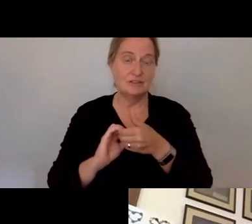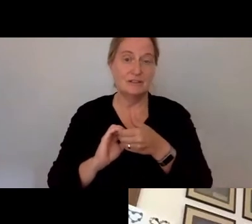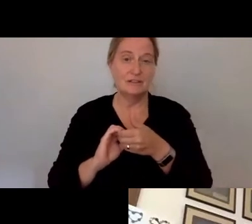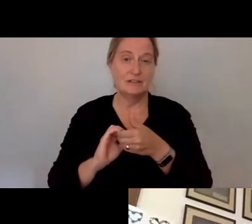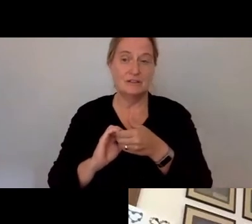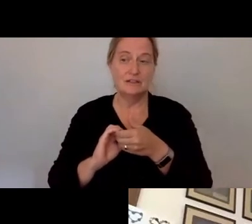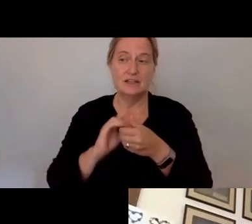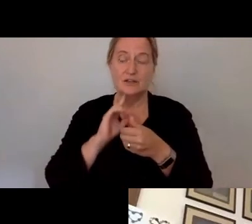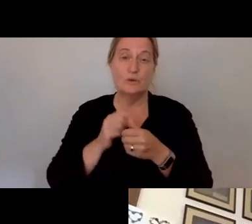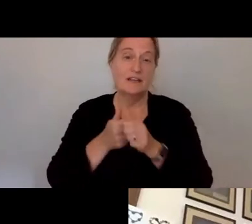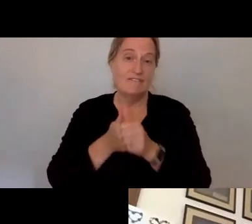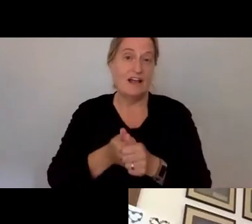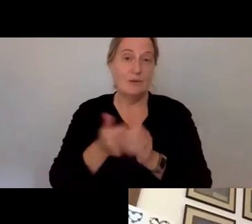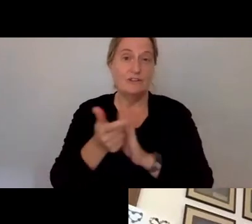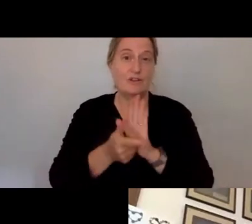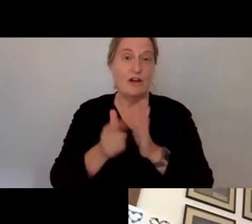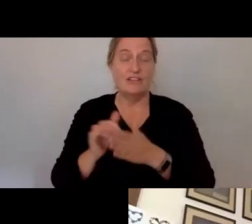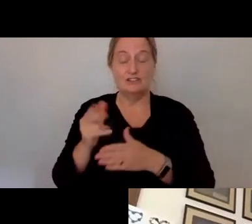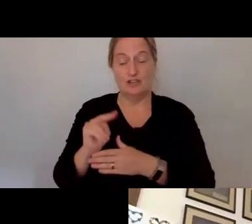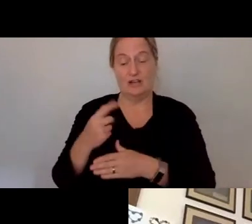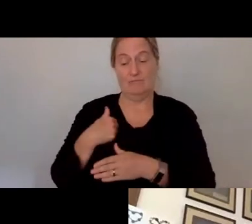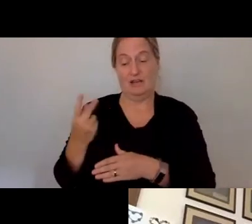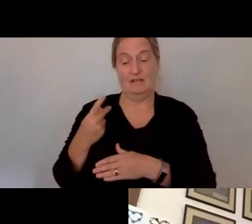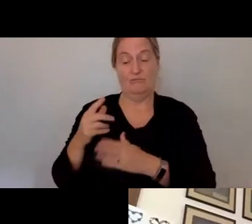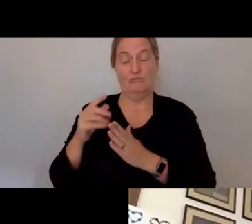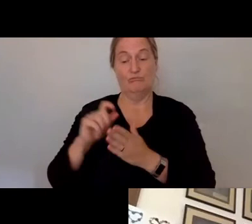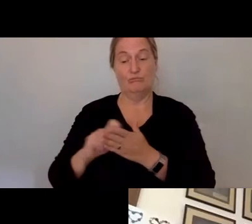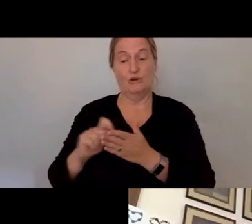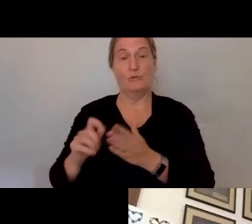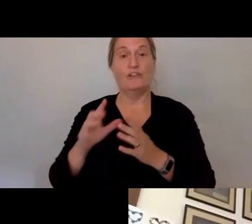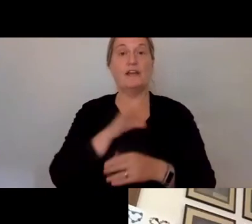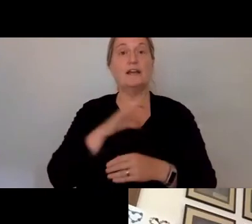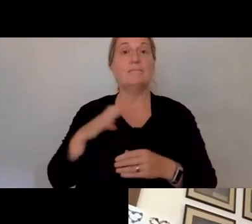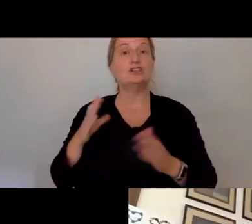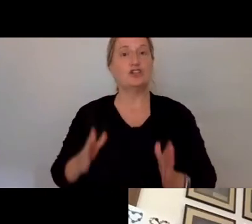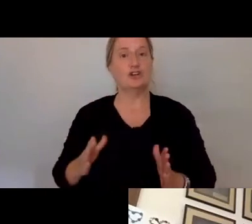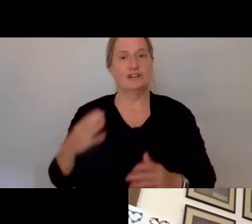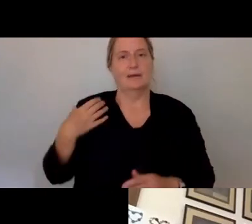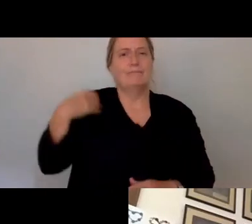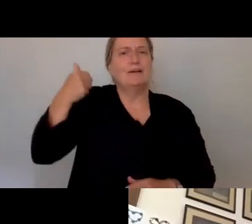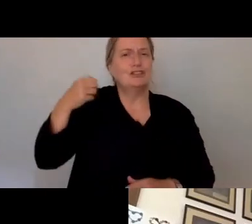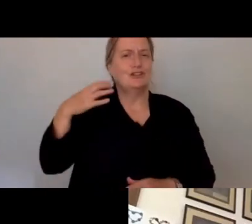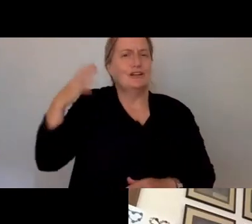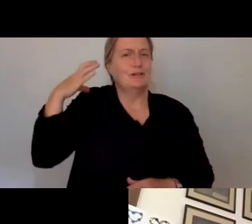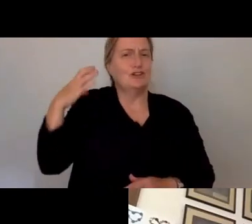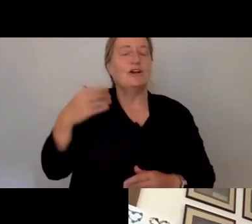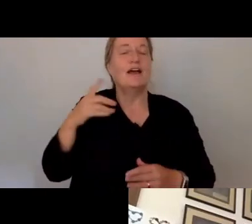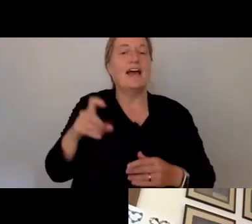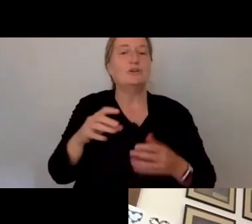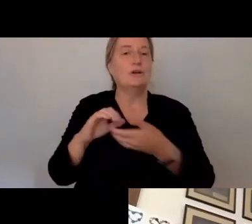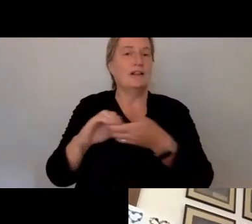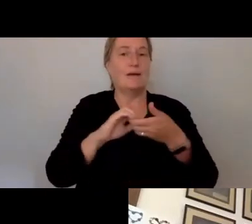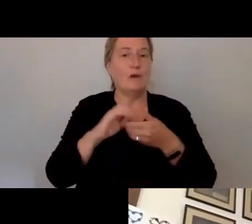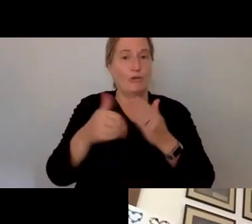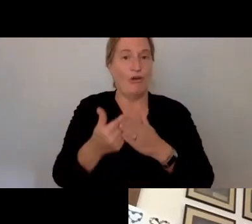law that John and I wrote, where the commissioner had to collaborate with all 4 chairs, the 2 House chairs, 2 Senate chairs. And if 2